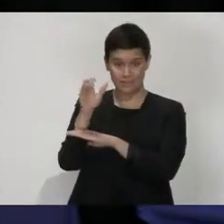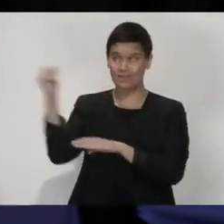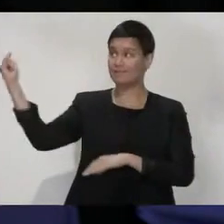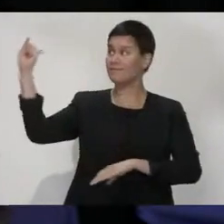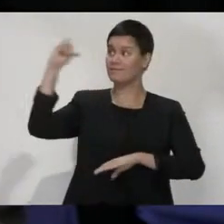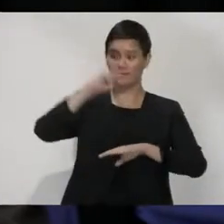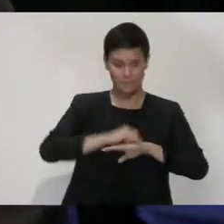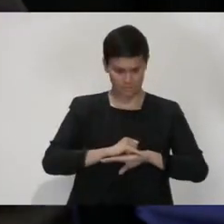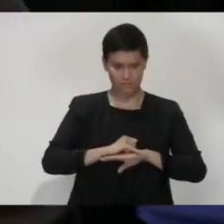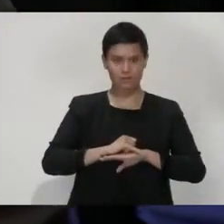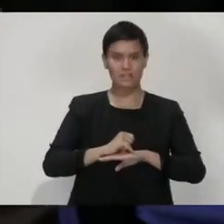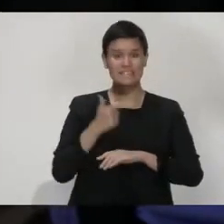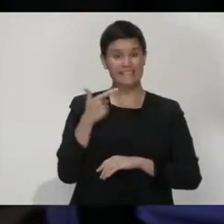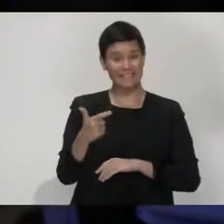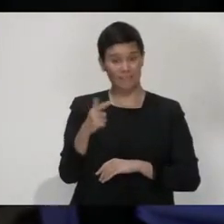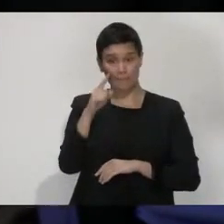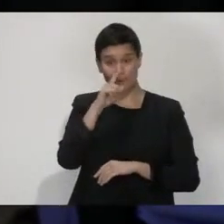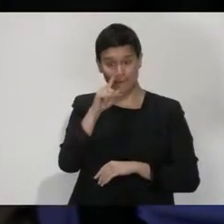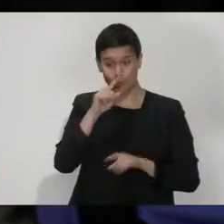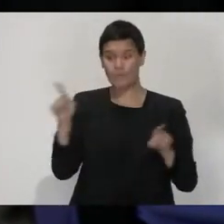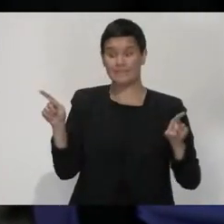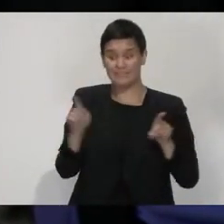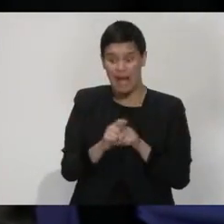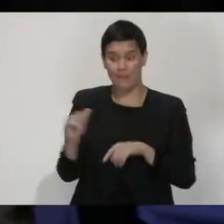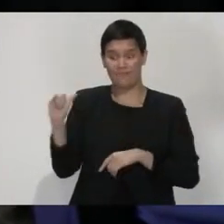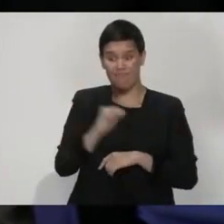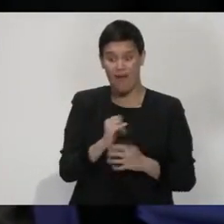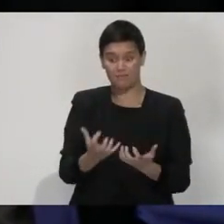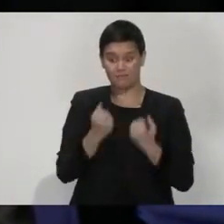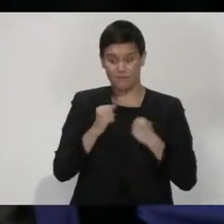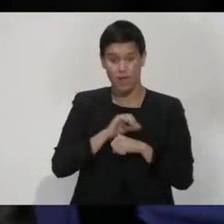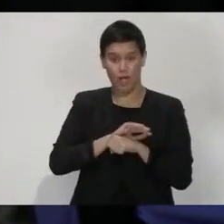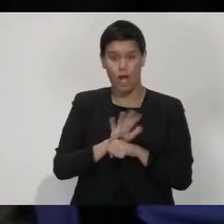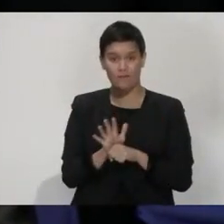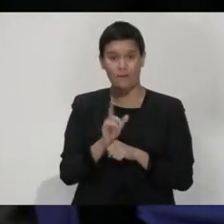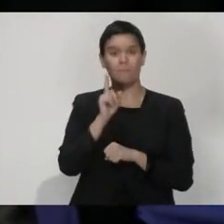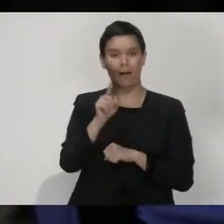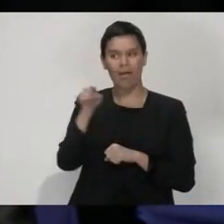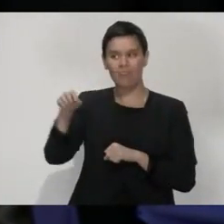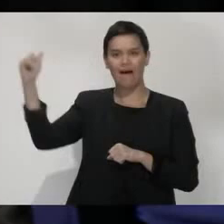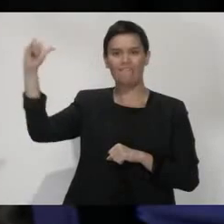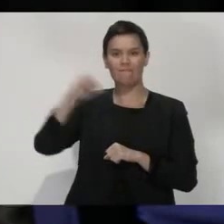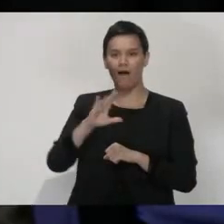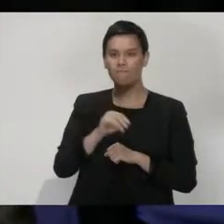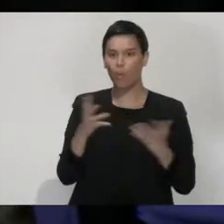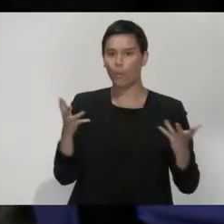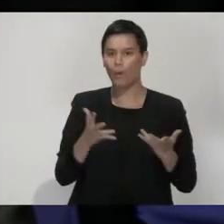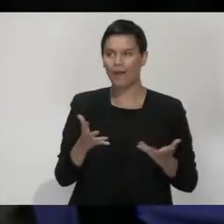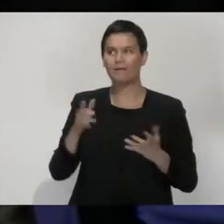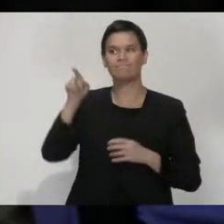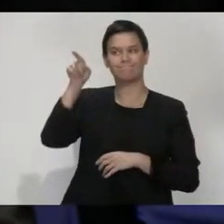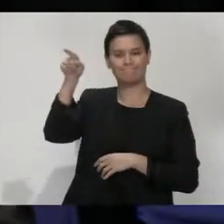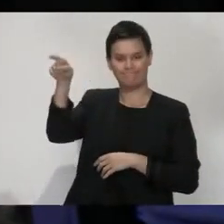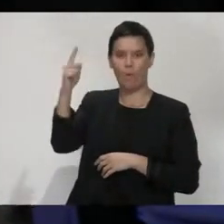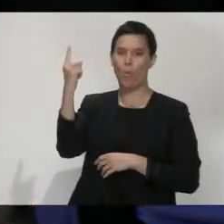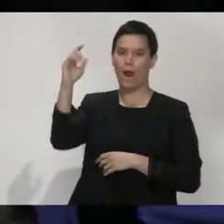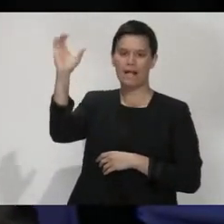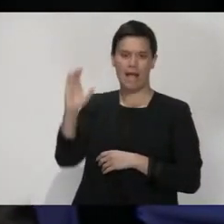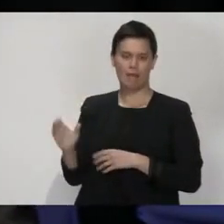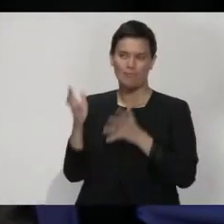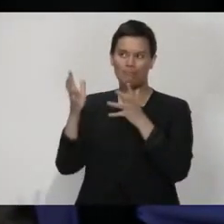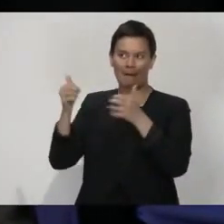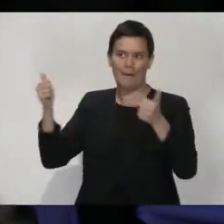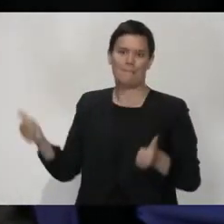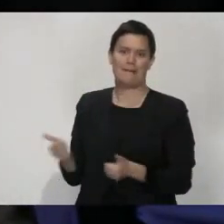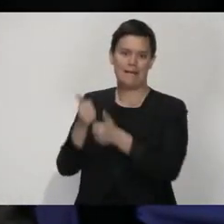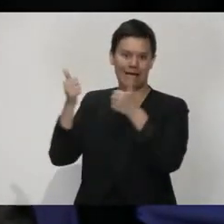world where there are a lot of cases, and it's one of the reasons why we treat everybody entering New Zealand as if they